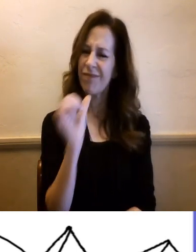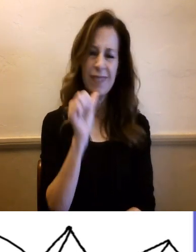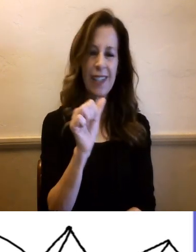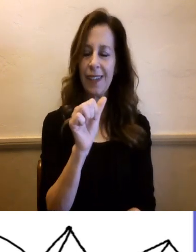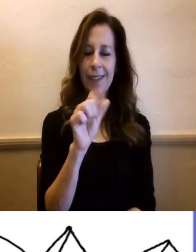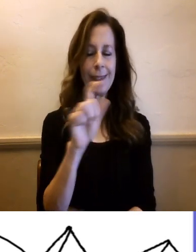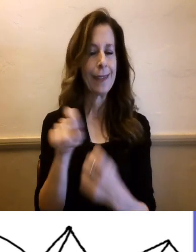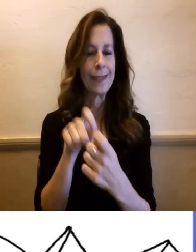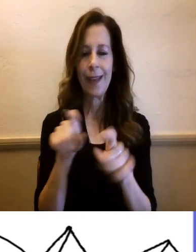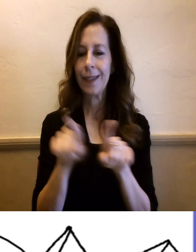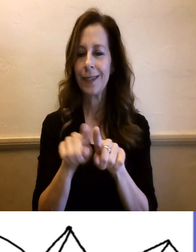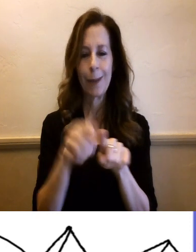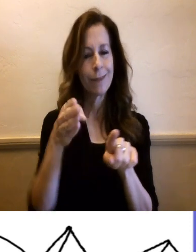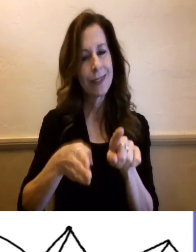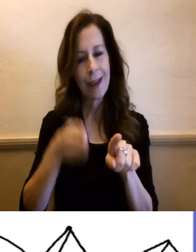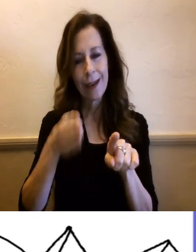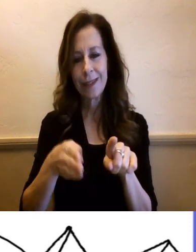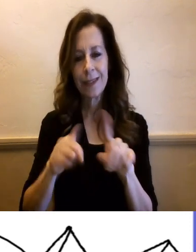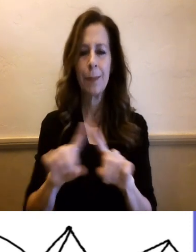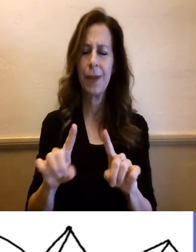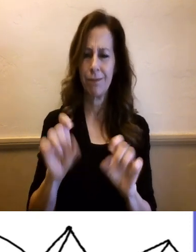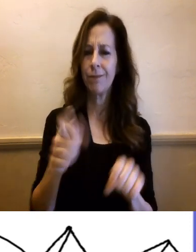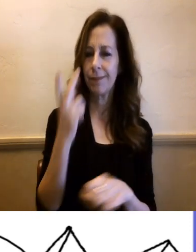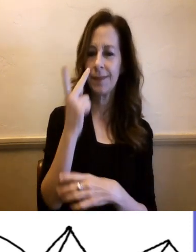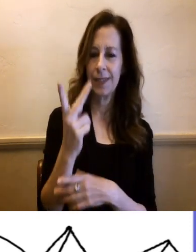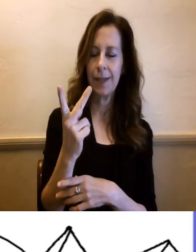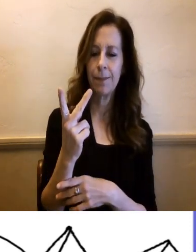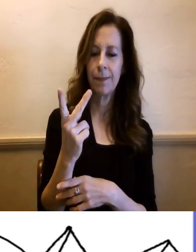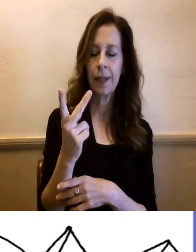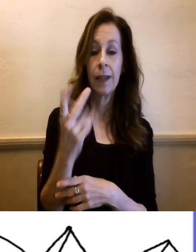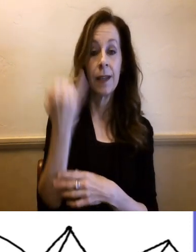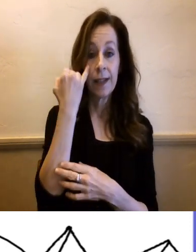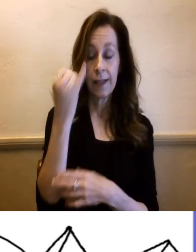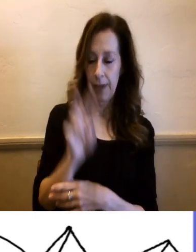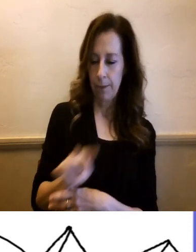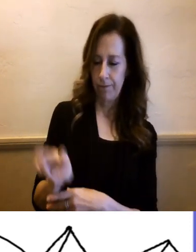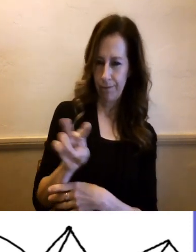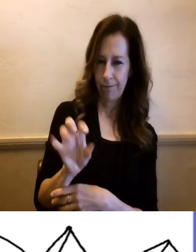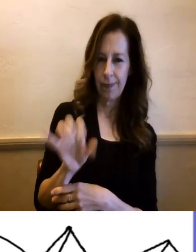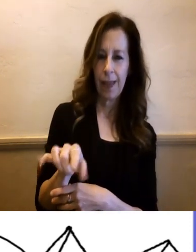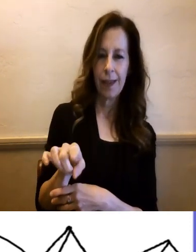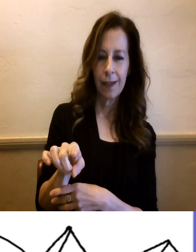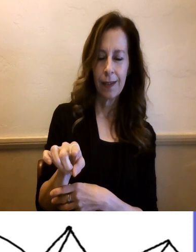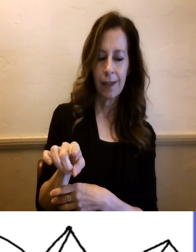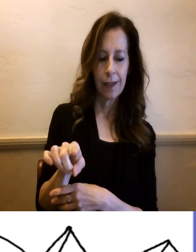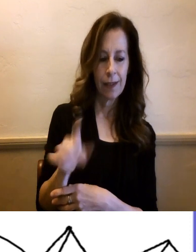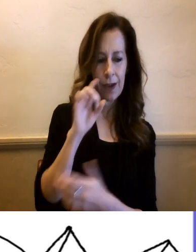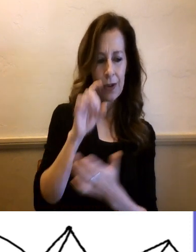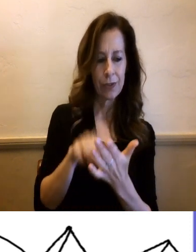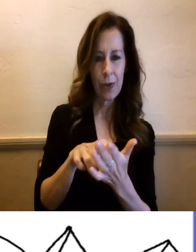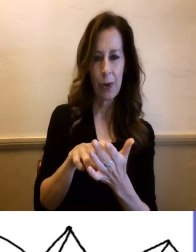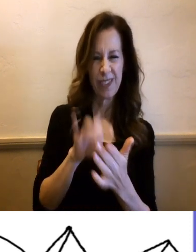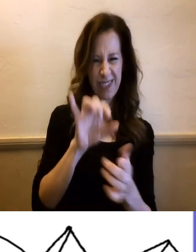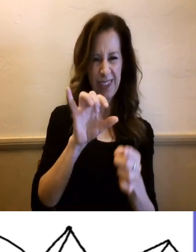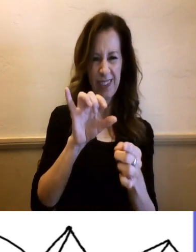And they're not the same exact size, but this is just for you to see. All right, so if I'm looking at this one, what if